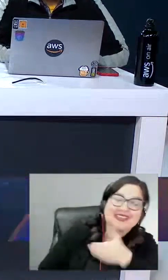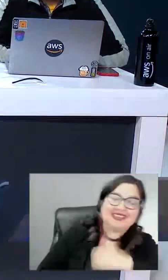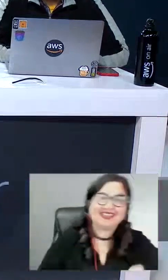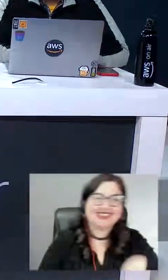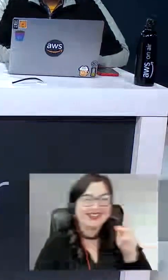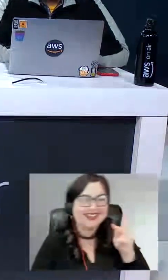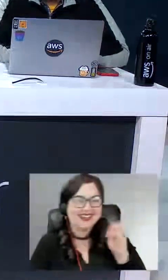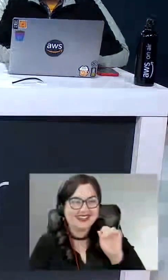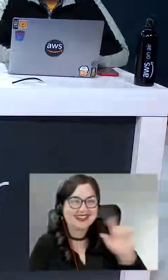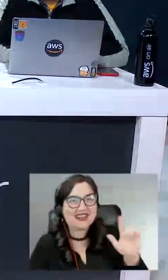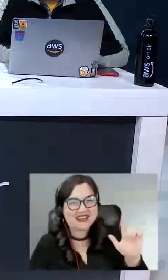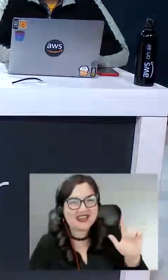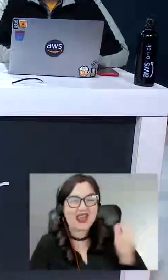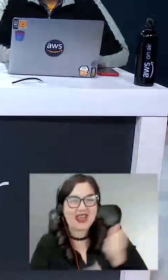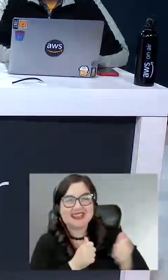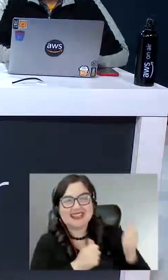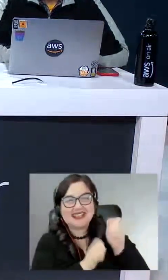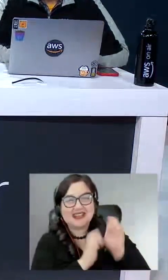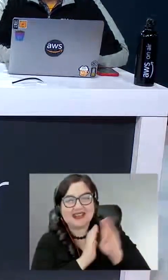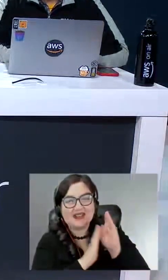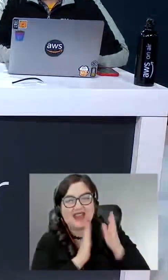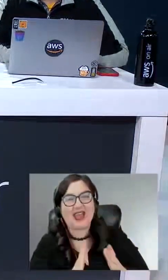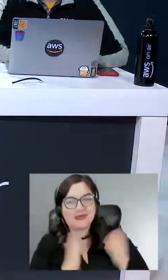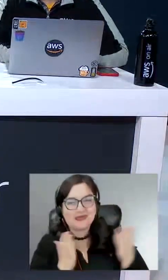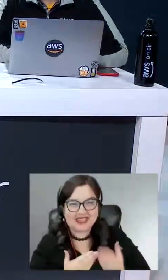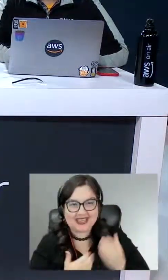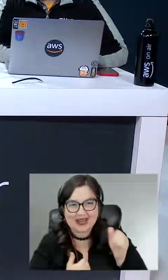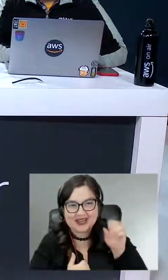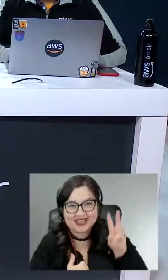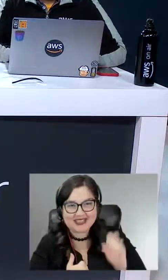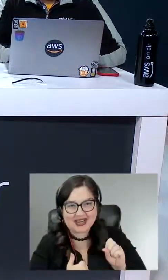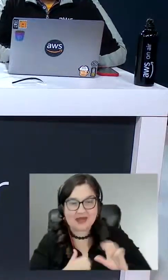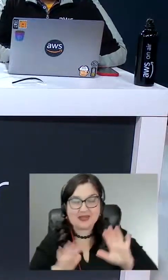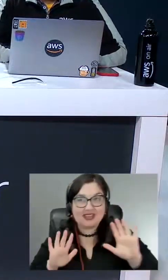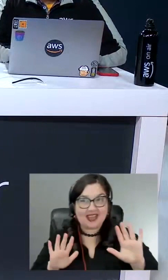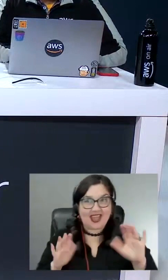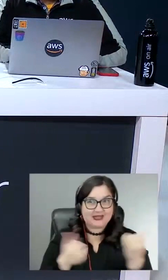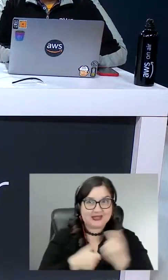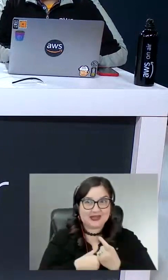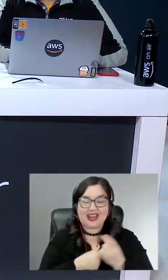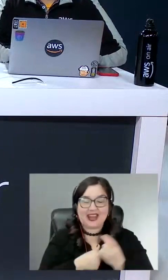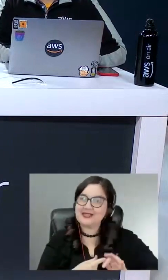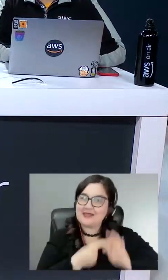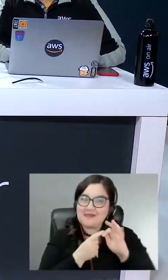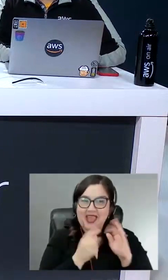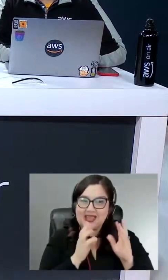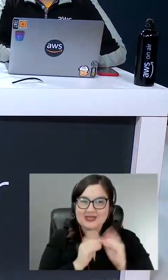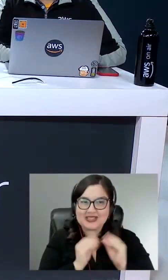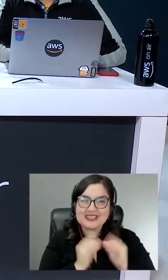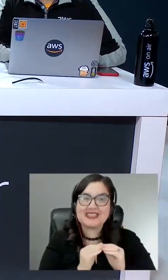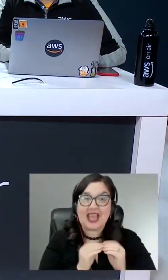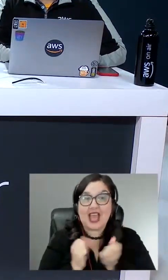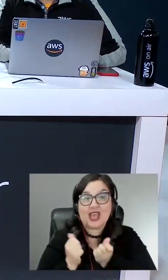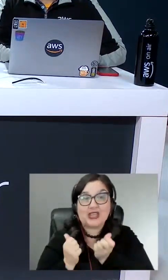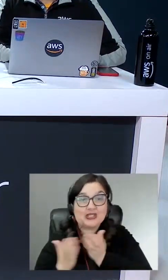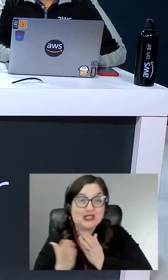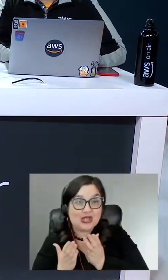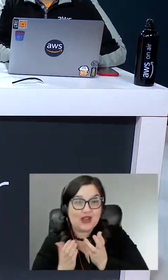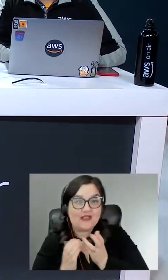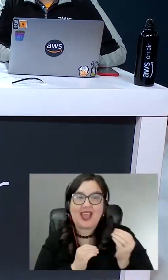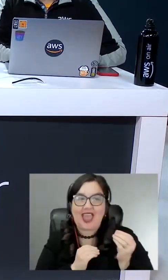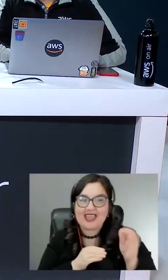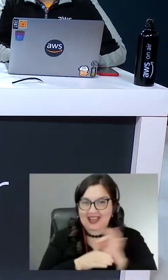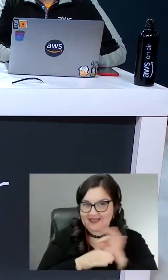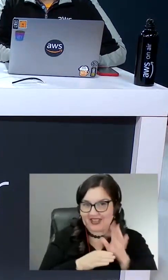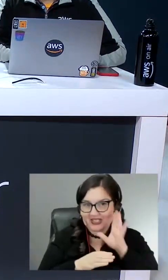developer advocate here at AWS. And we have a very special session for you because we have both a service and a feature that we're going to be talking about